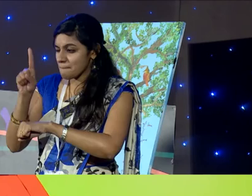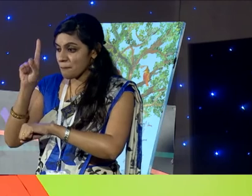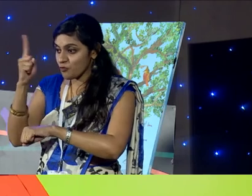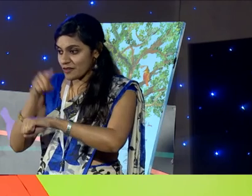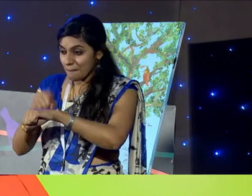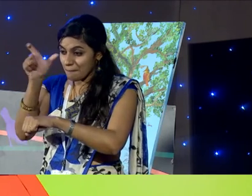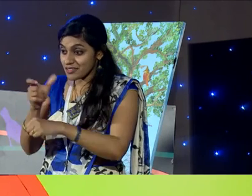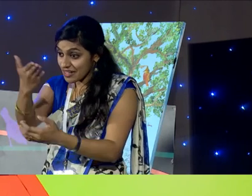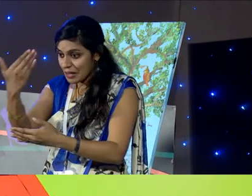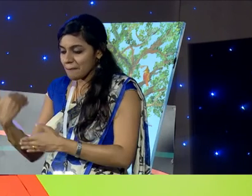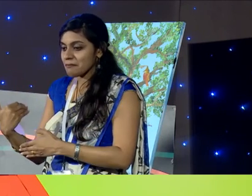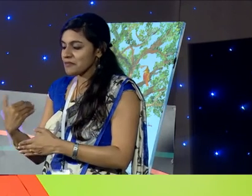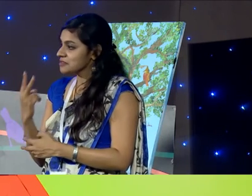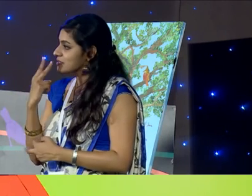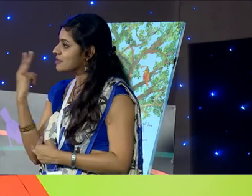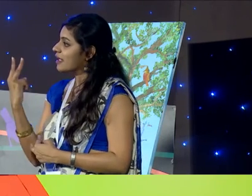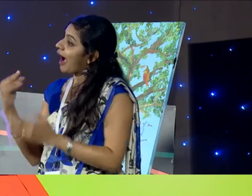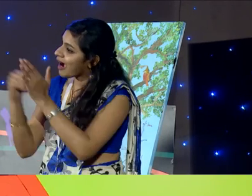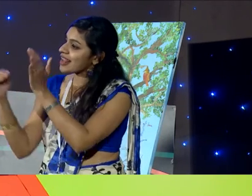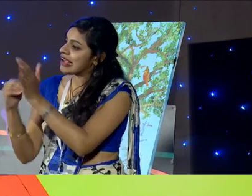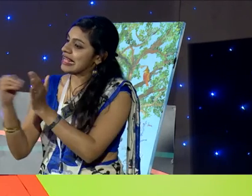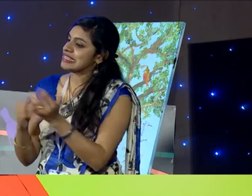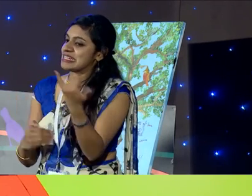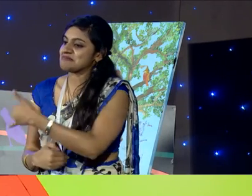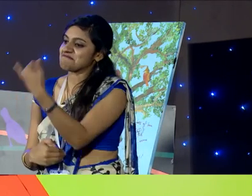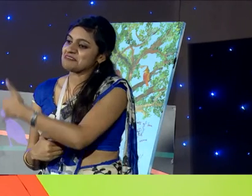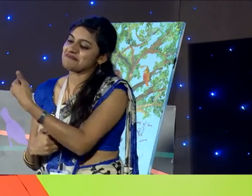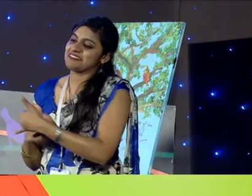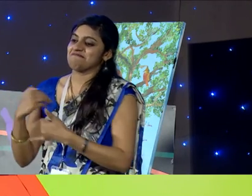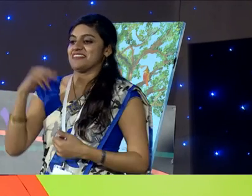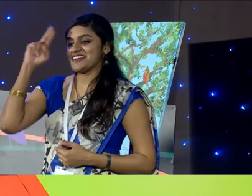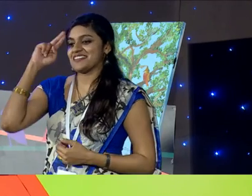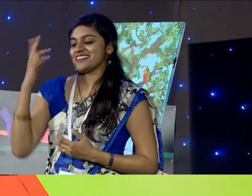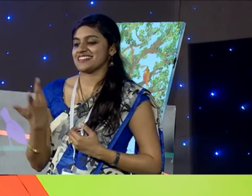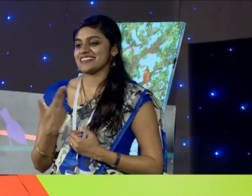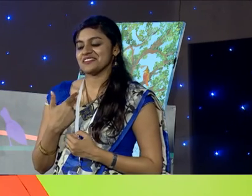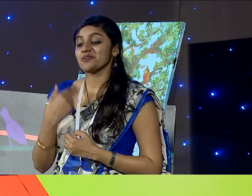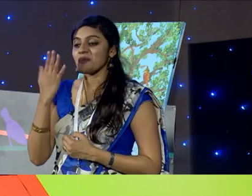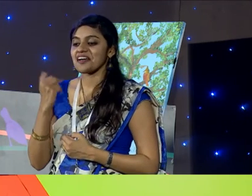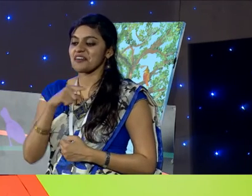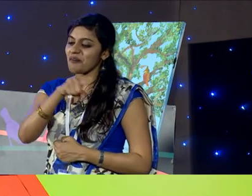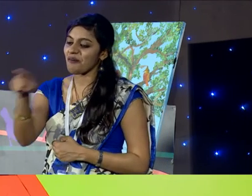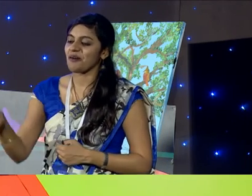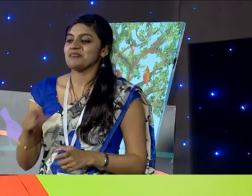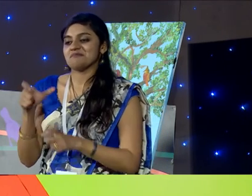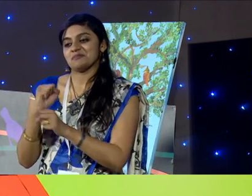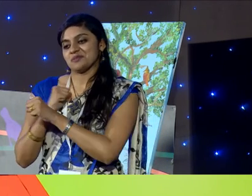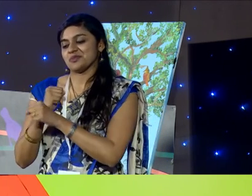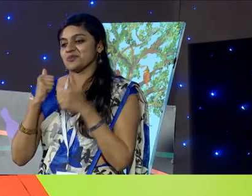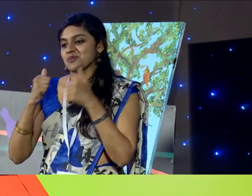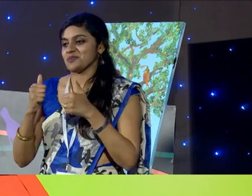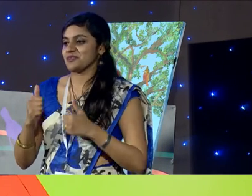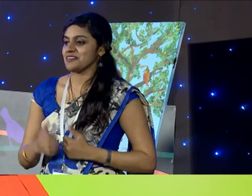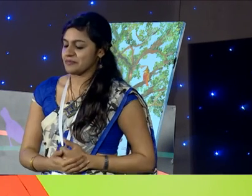can say very honestly that this is, again, largely due to our work with the disabled. Last is, of course,